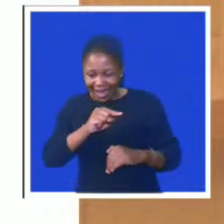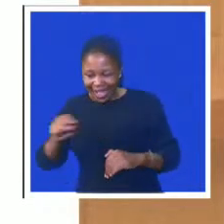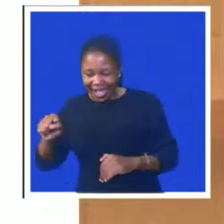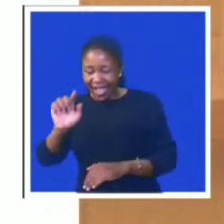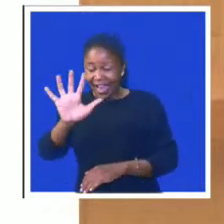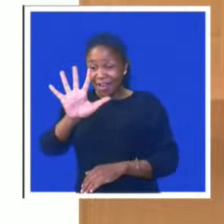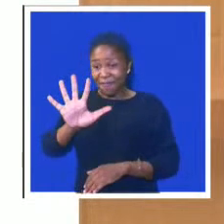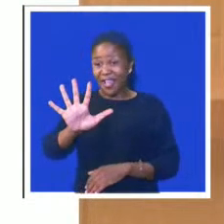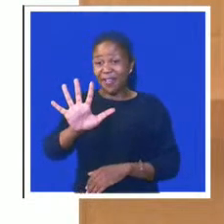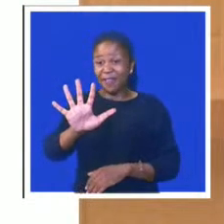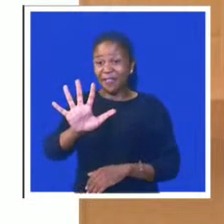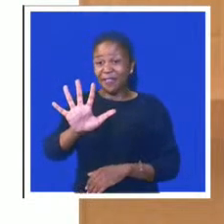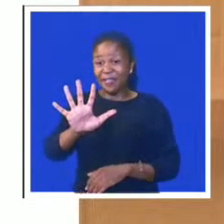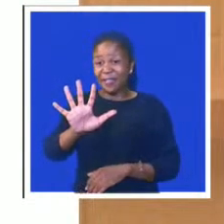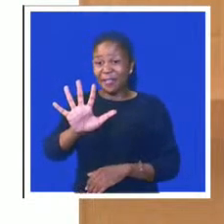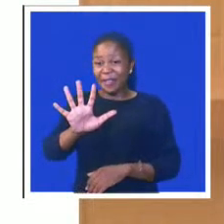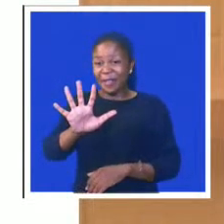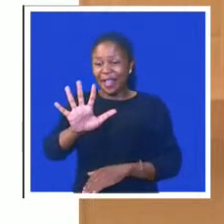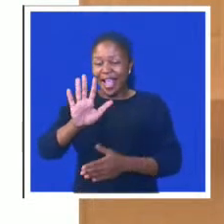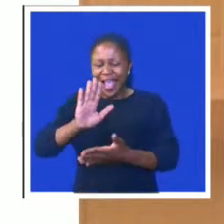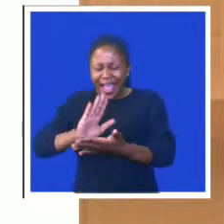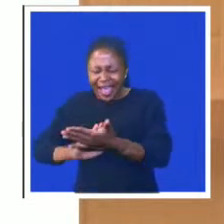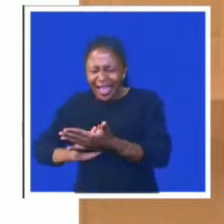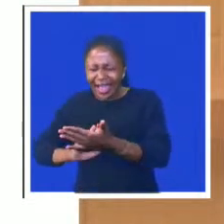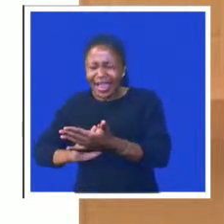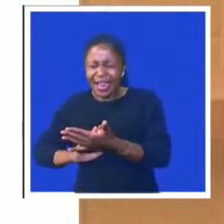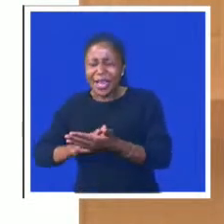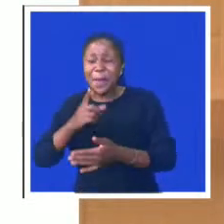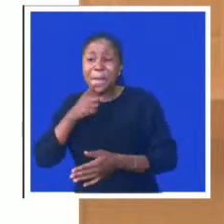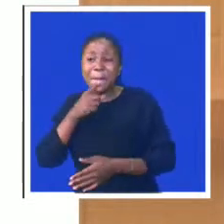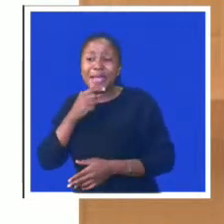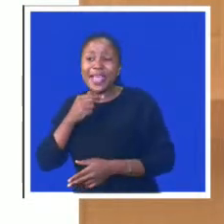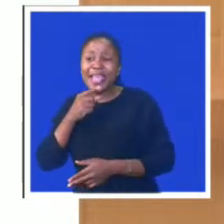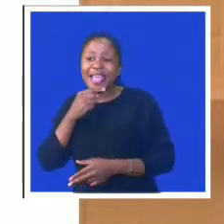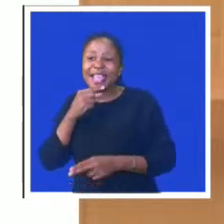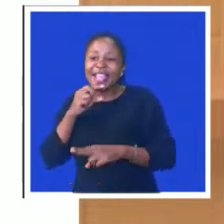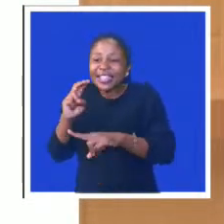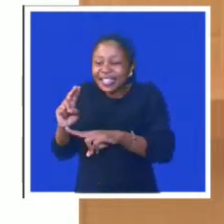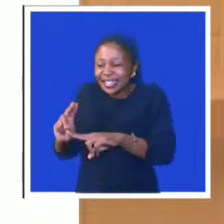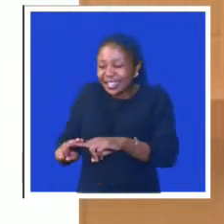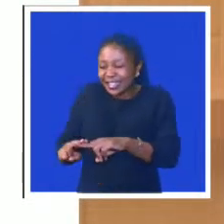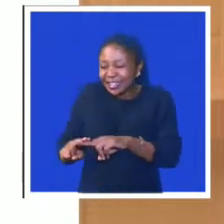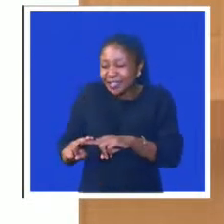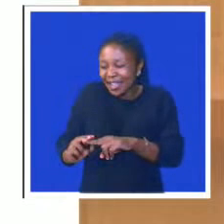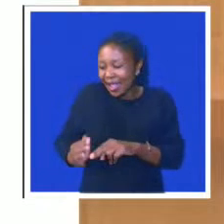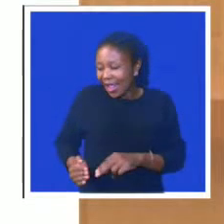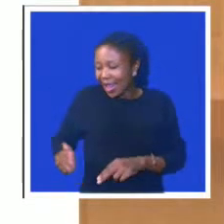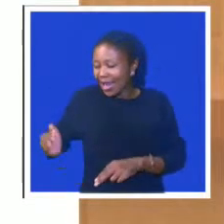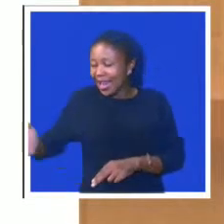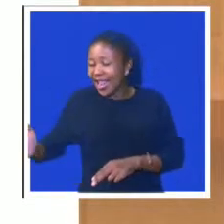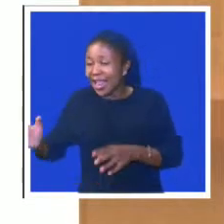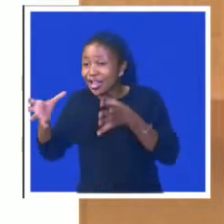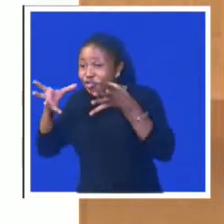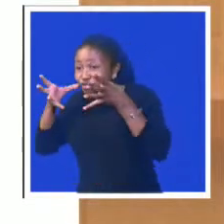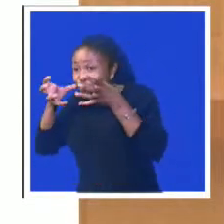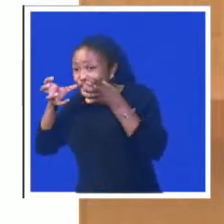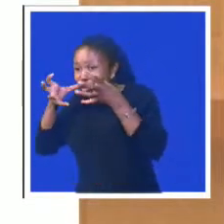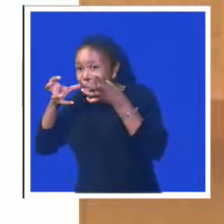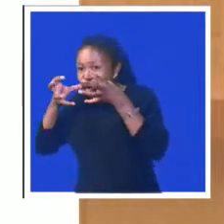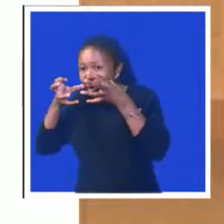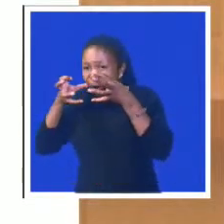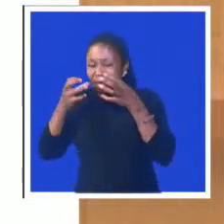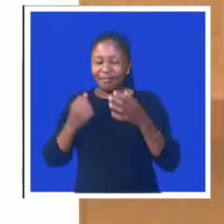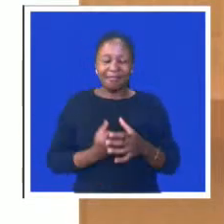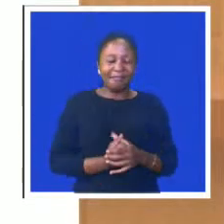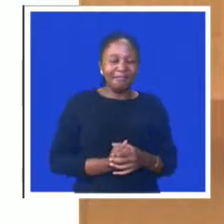And the man is sitting next to a dog. Which word is a preposition there? The words next to are